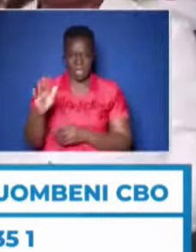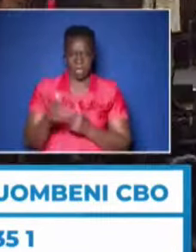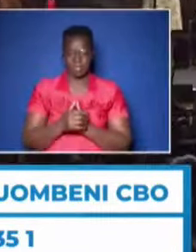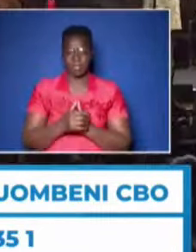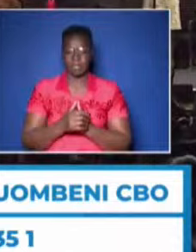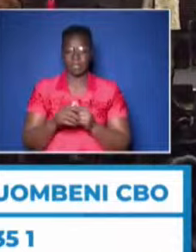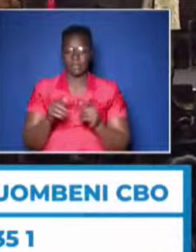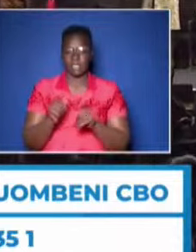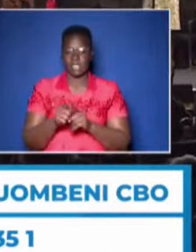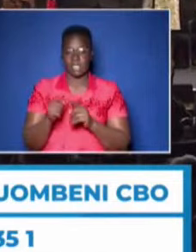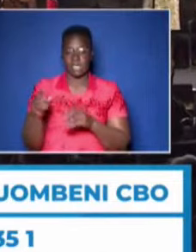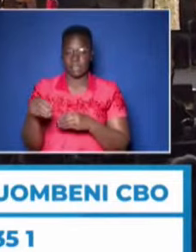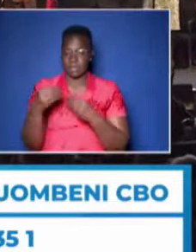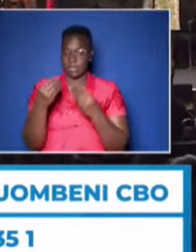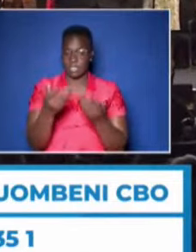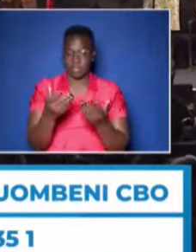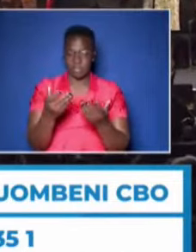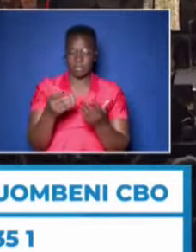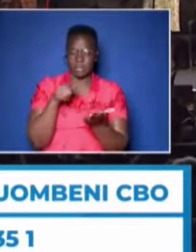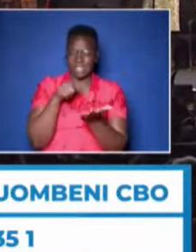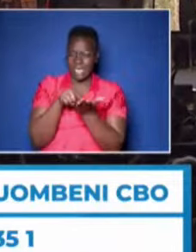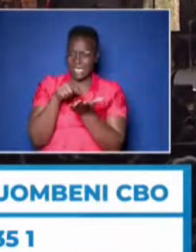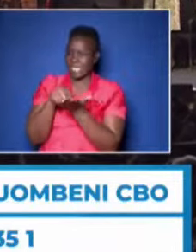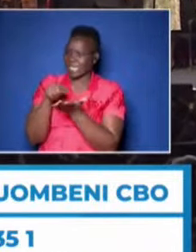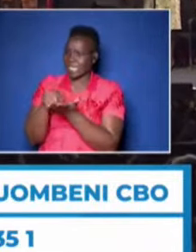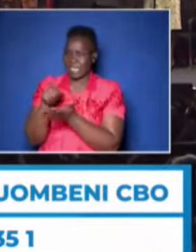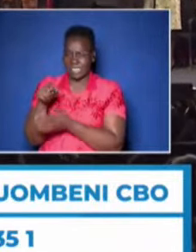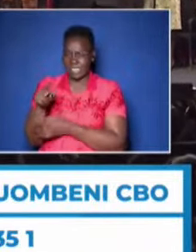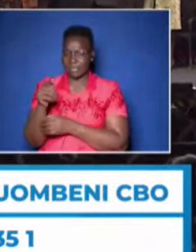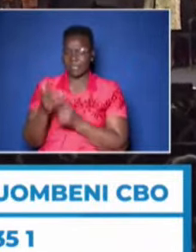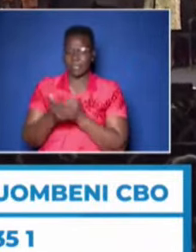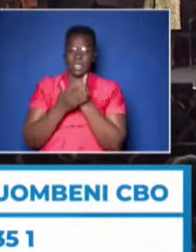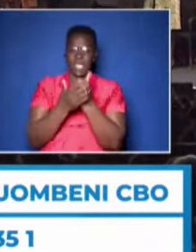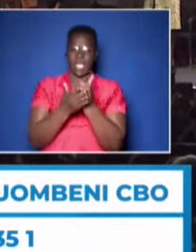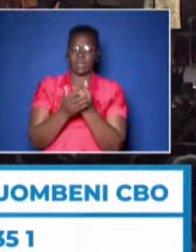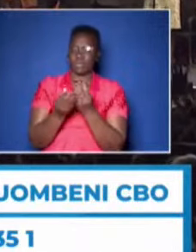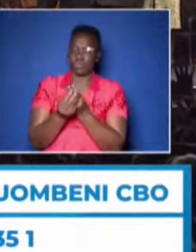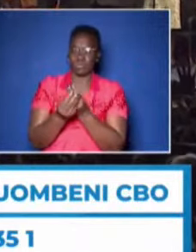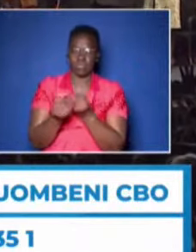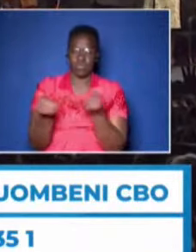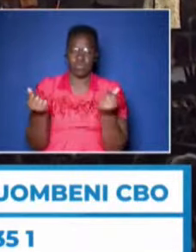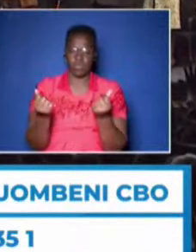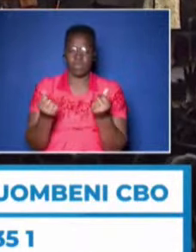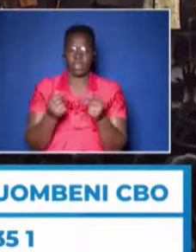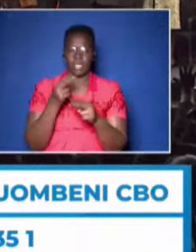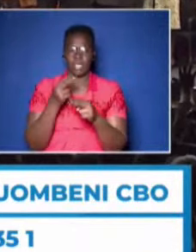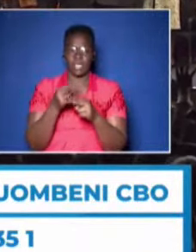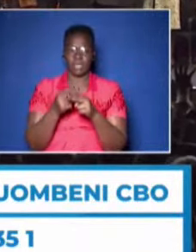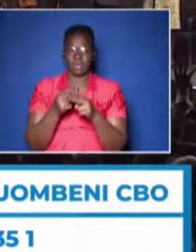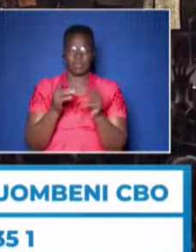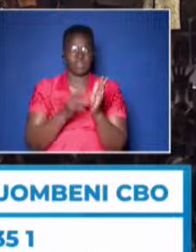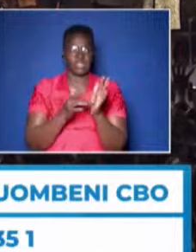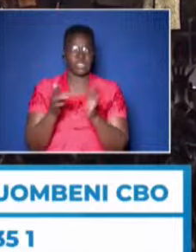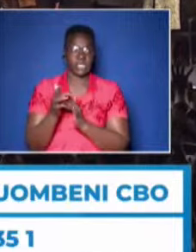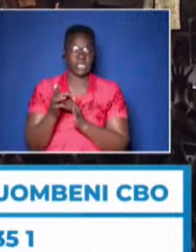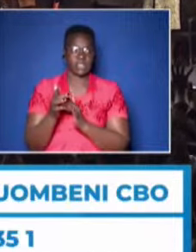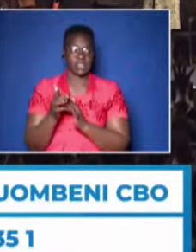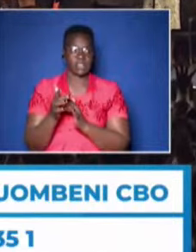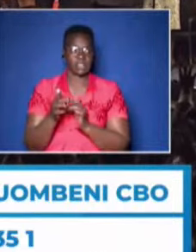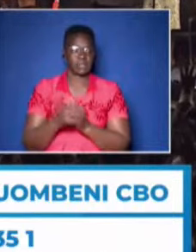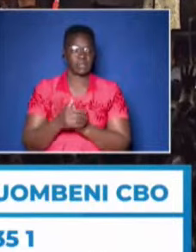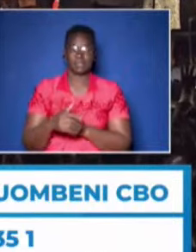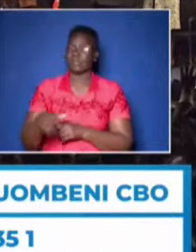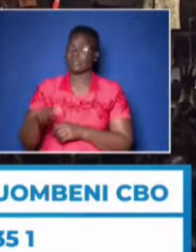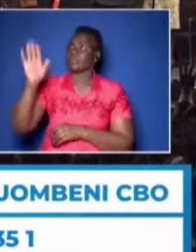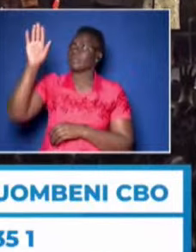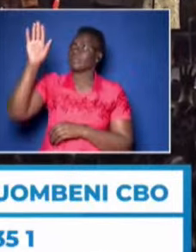and bring you out of debt in the name of Jesus